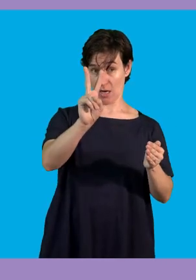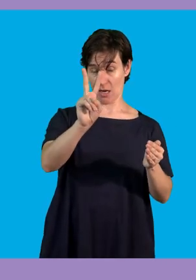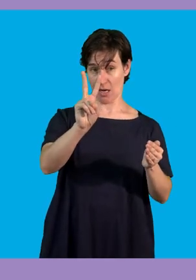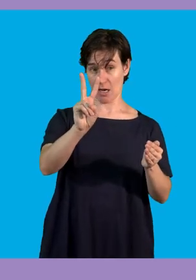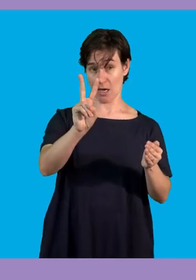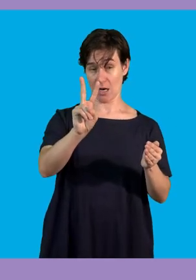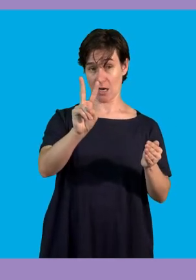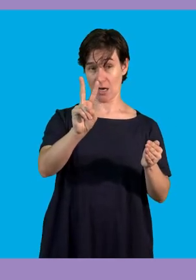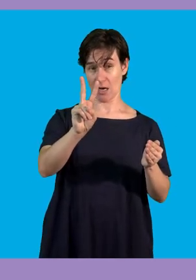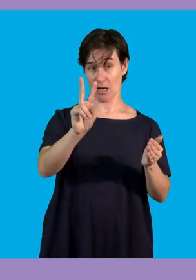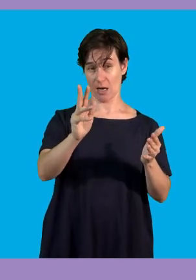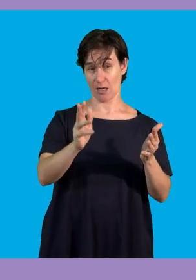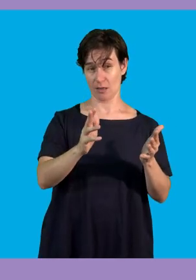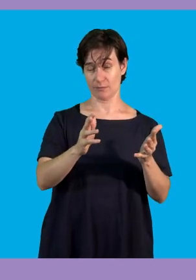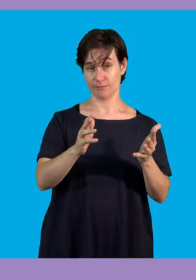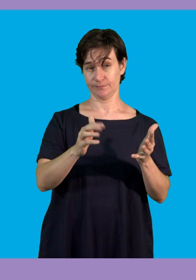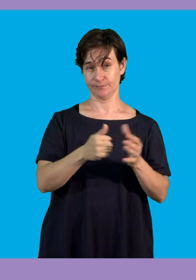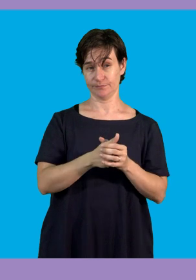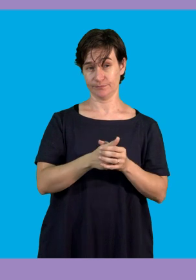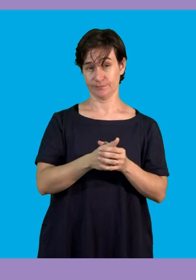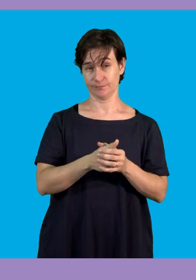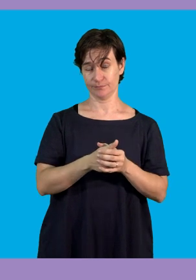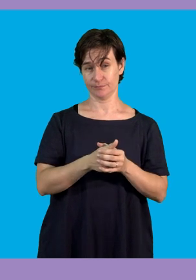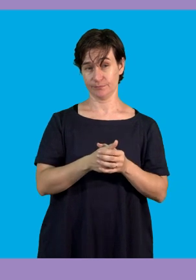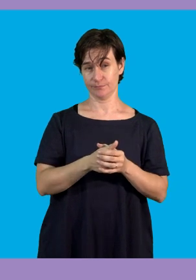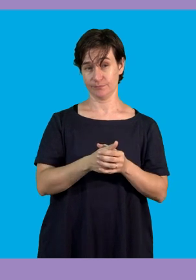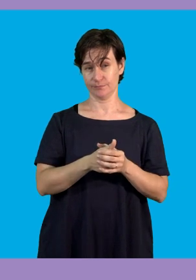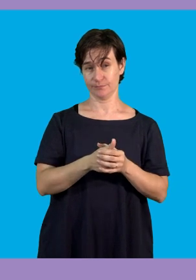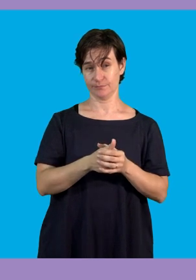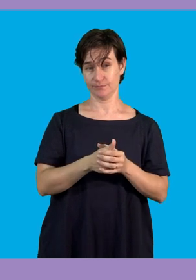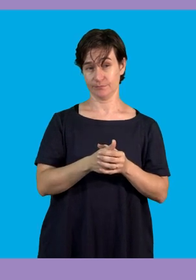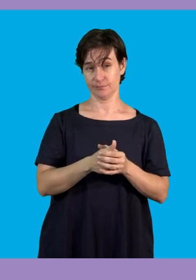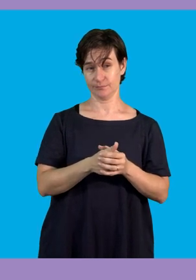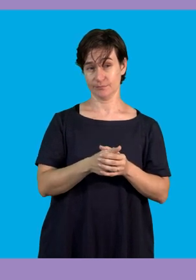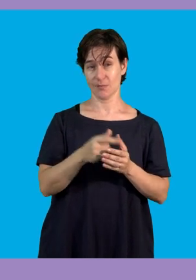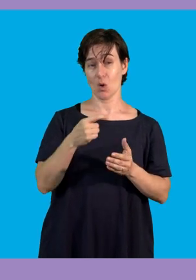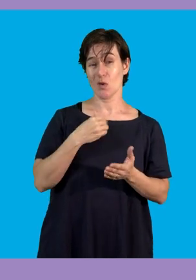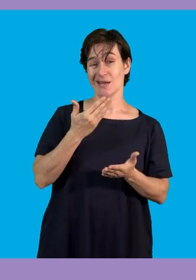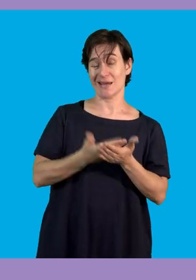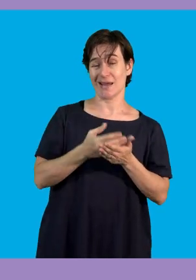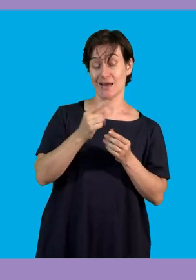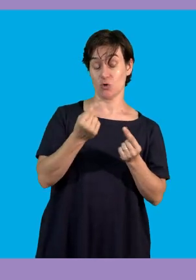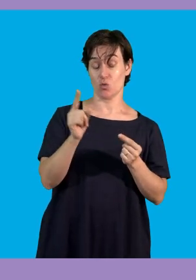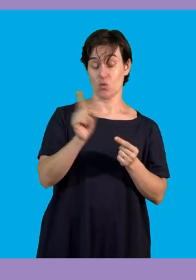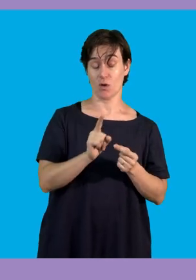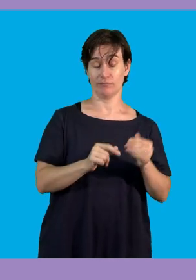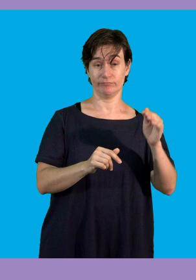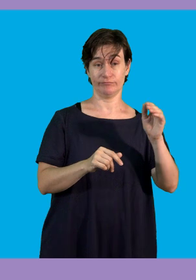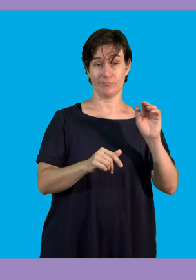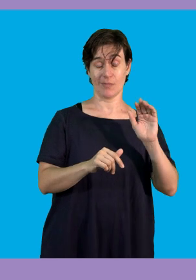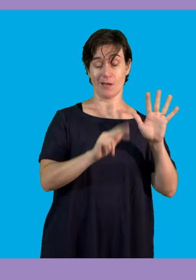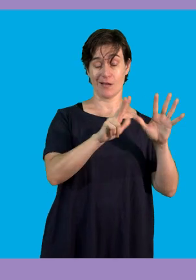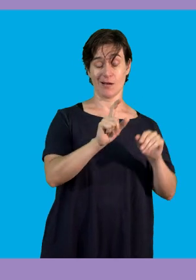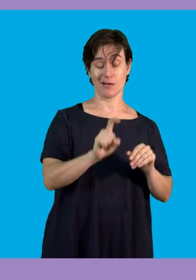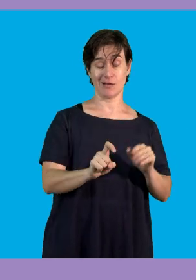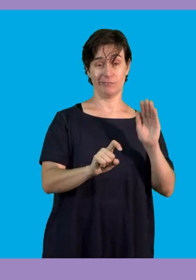We can convert the sign, the square root sign, to an exponent half, so that we